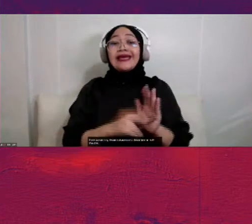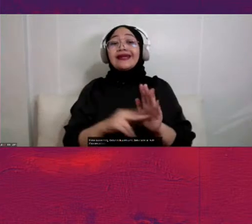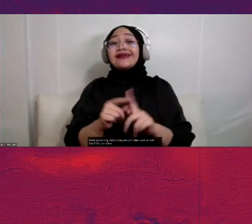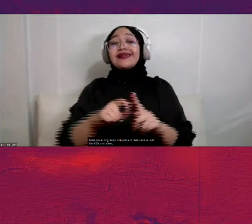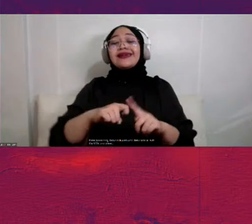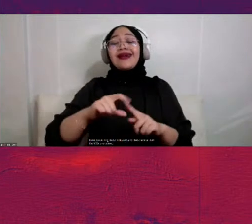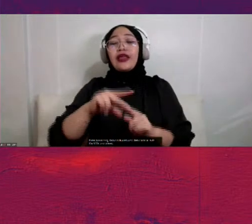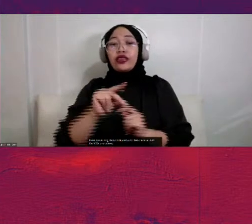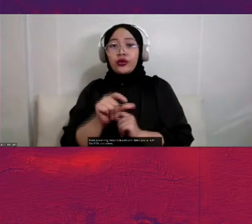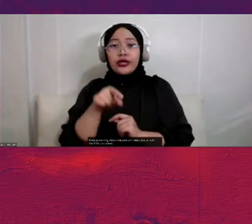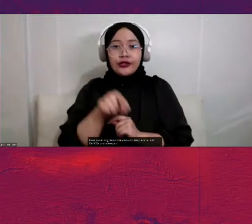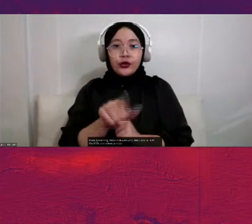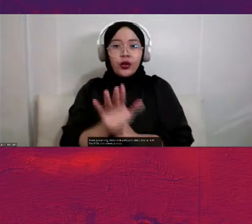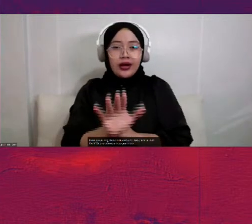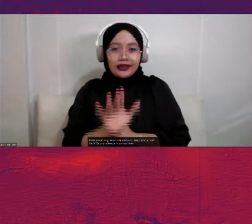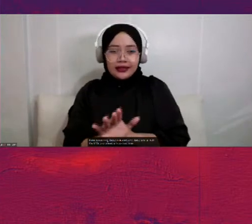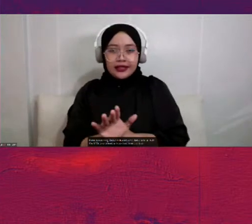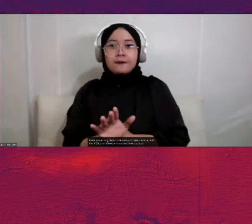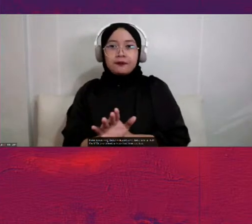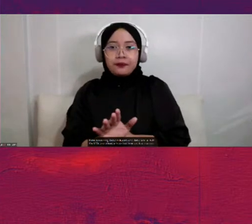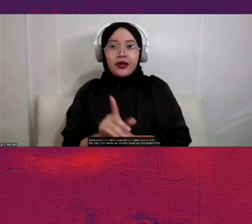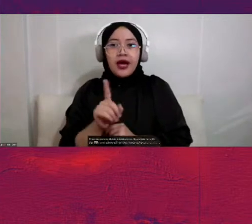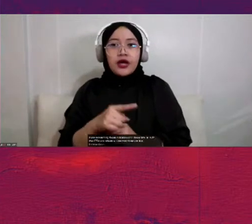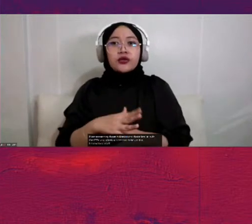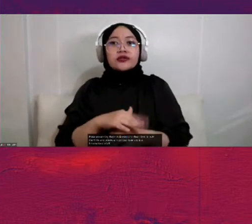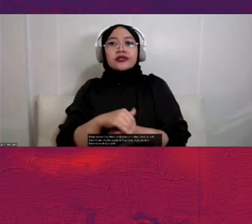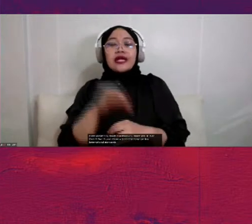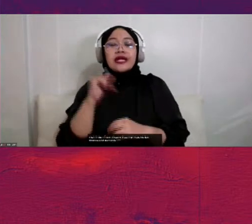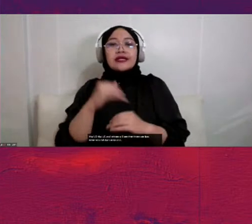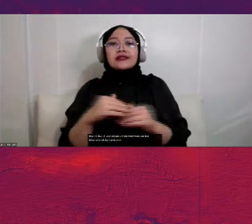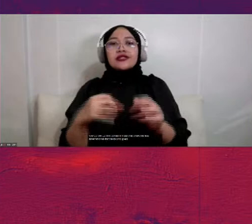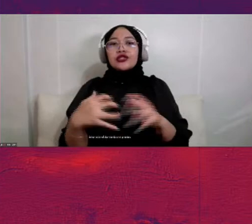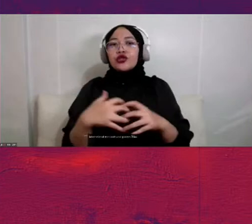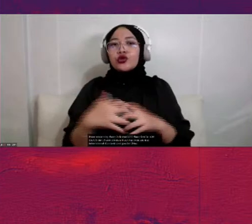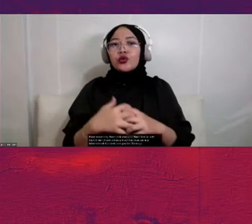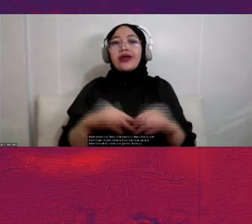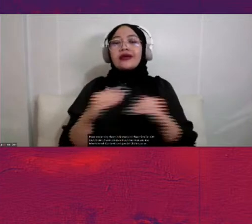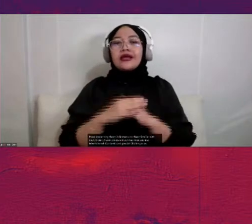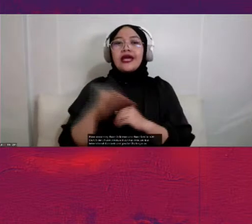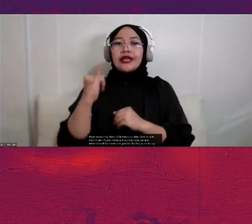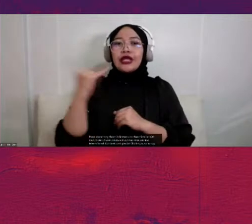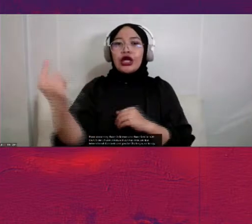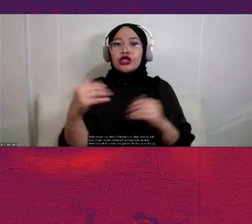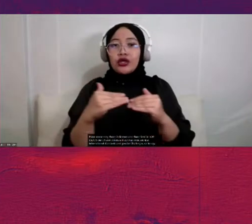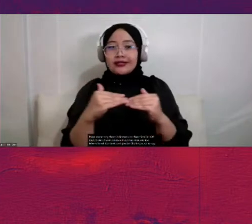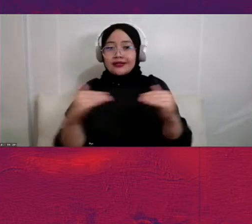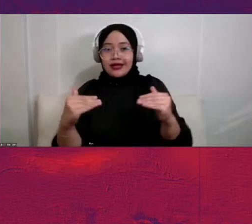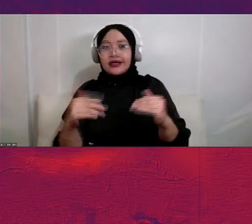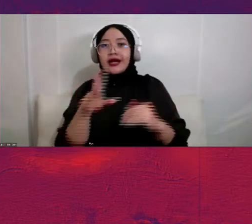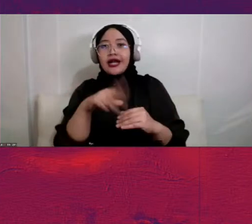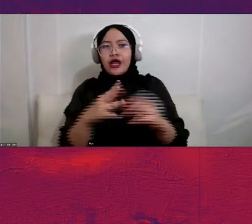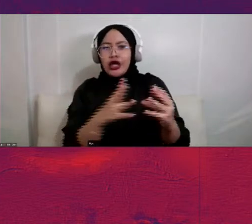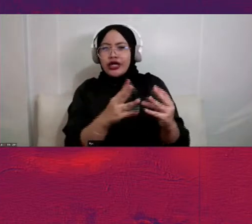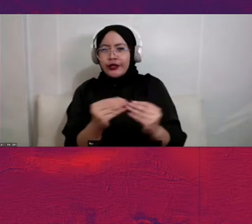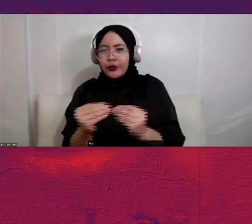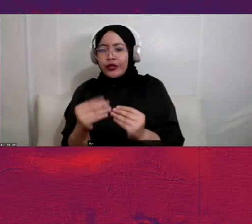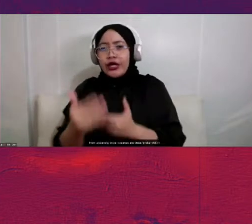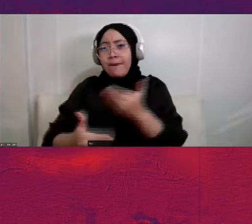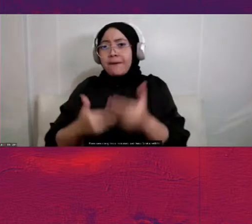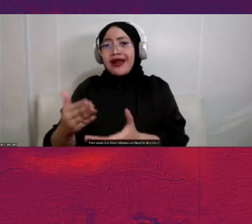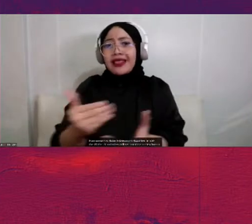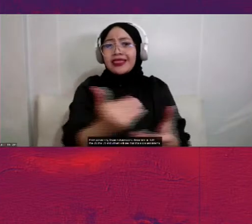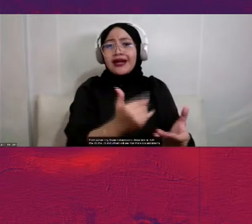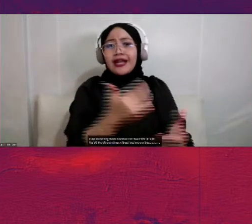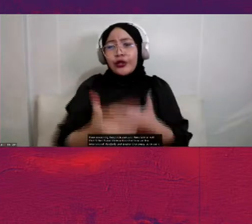and others, we'll see that there are less international standards and greater challenges, so to say, by